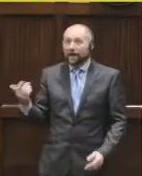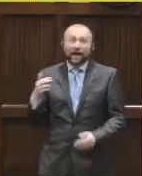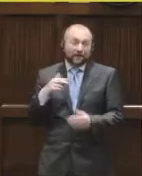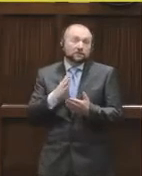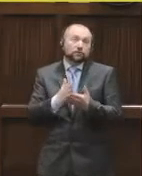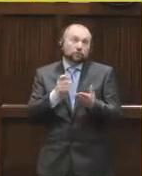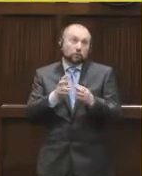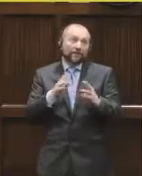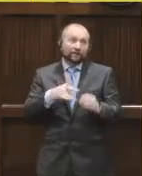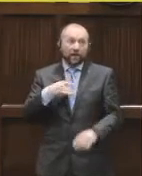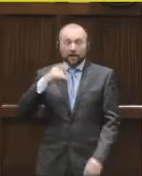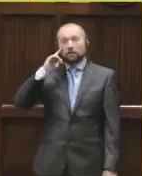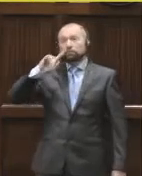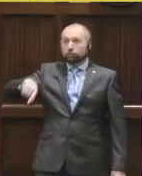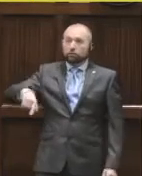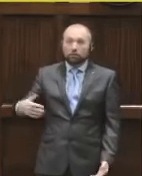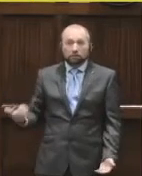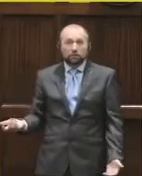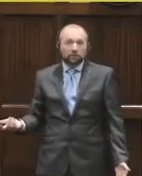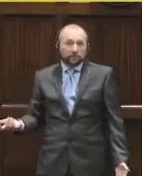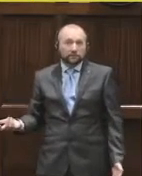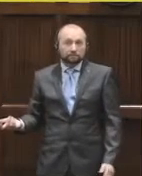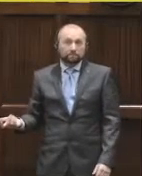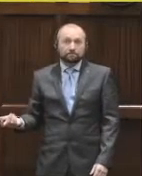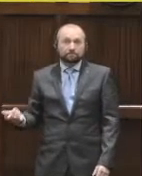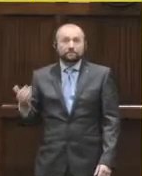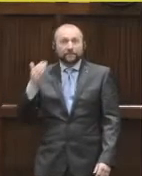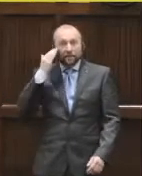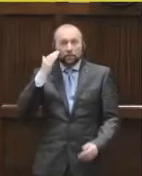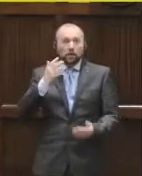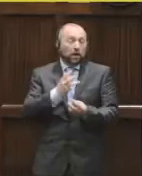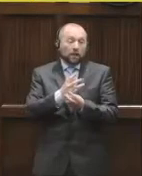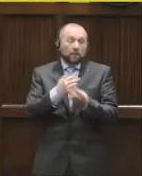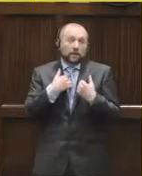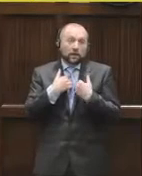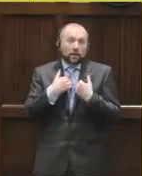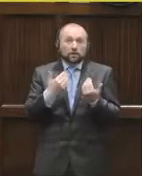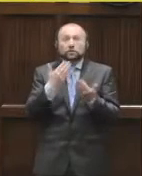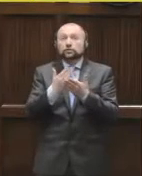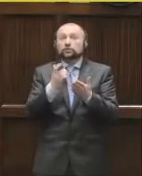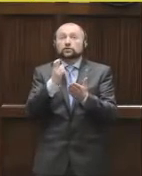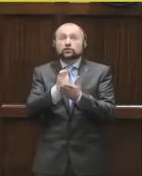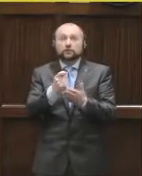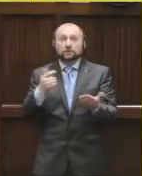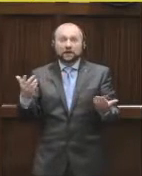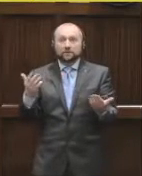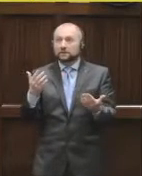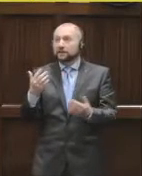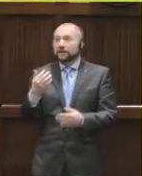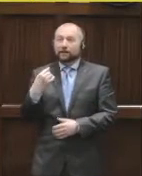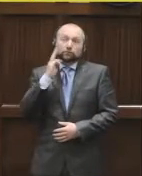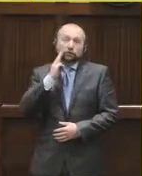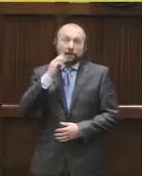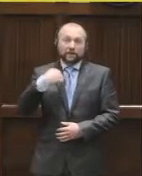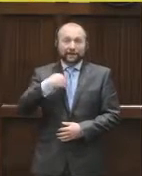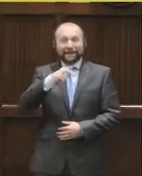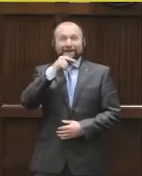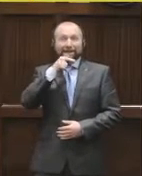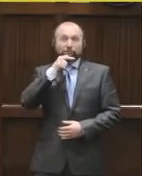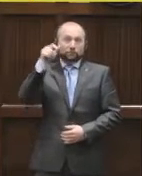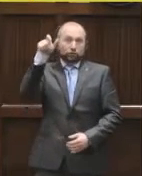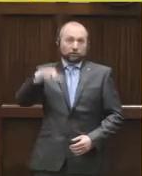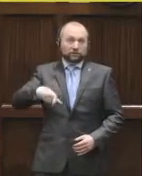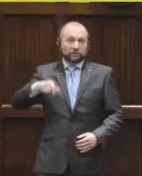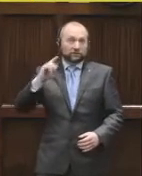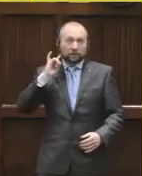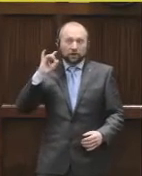suppose. None of us know, and I don't want to make little of it, but sometimes we have trouble in our ears or something, and then we're saying we can't hear or whatever,